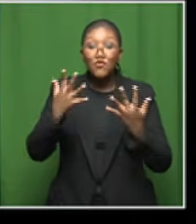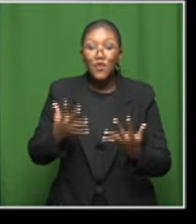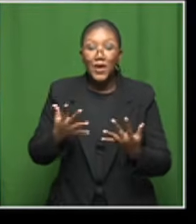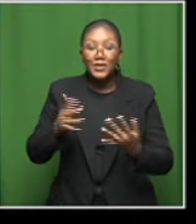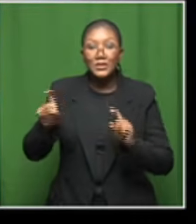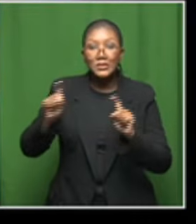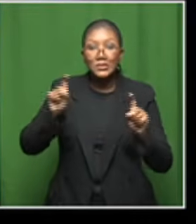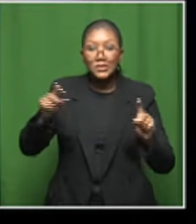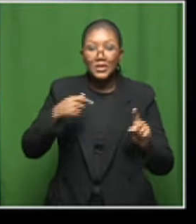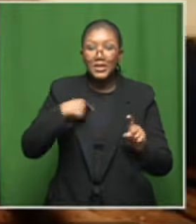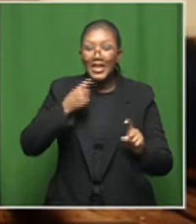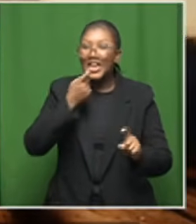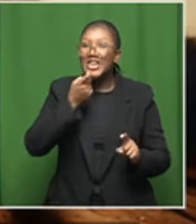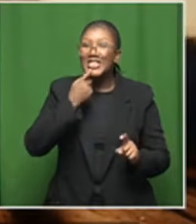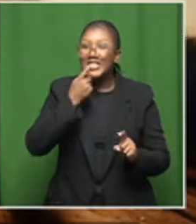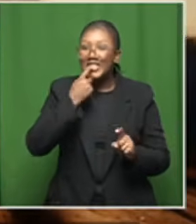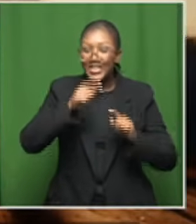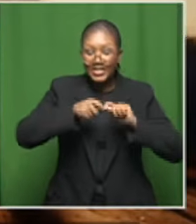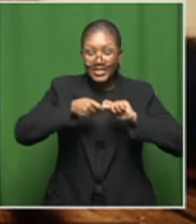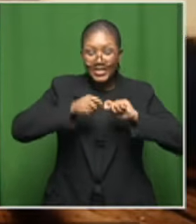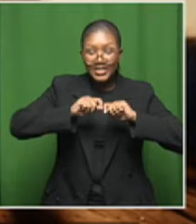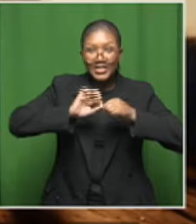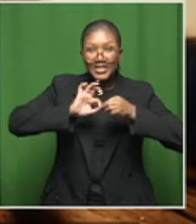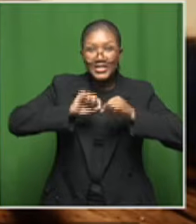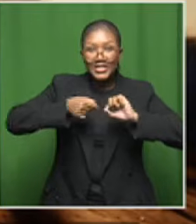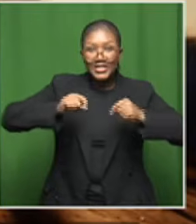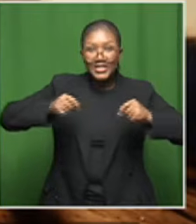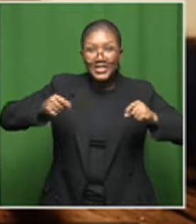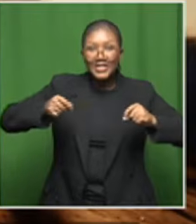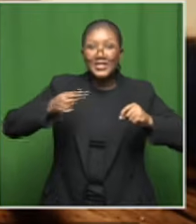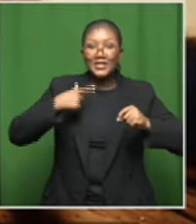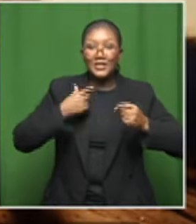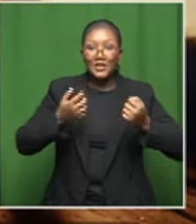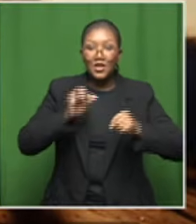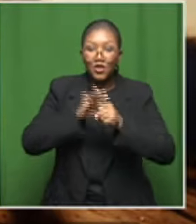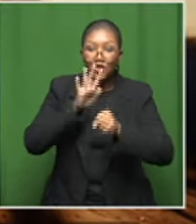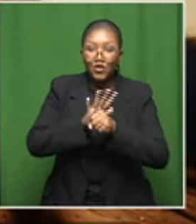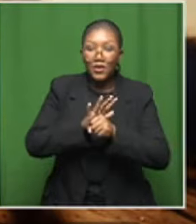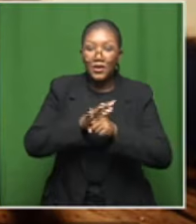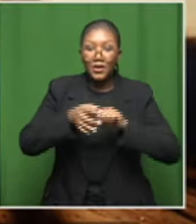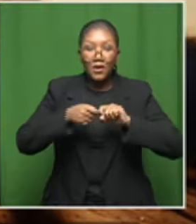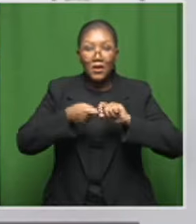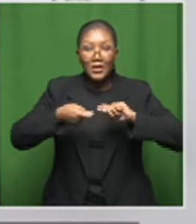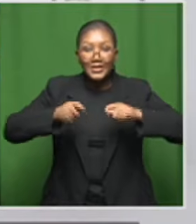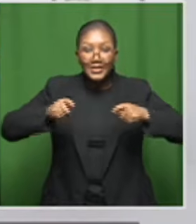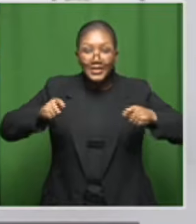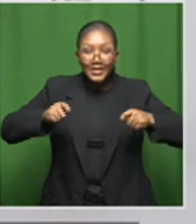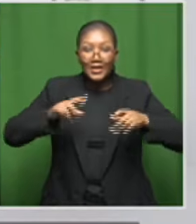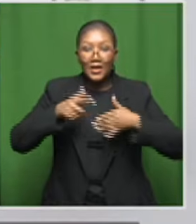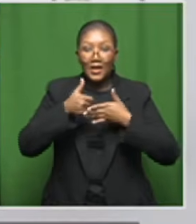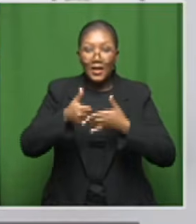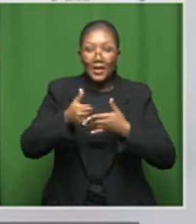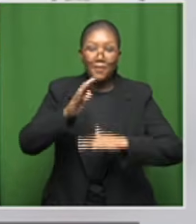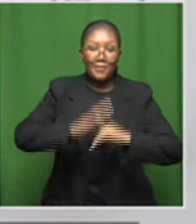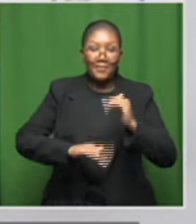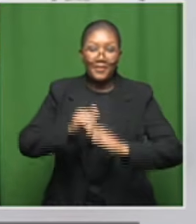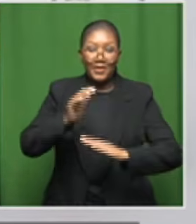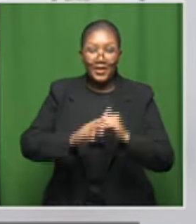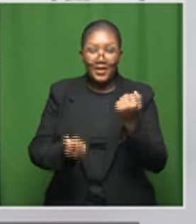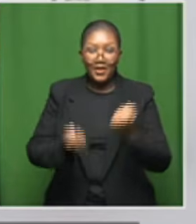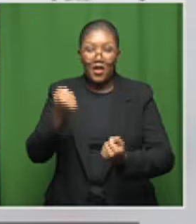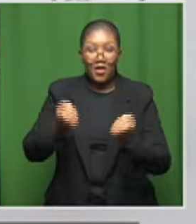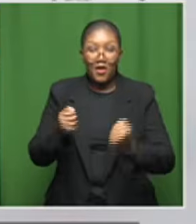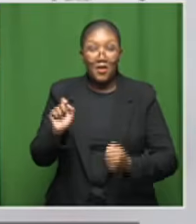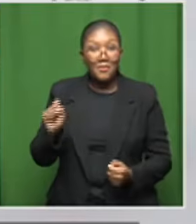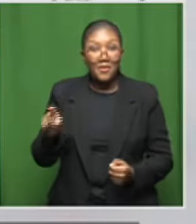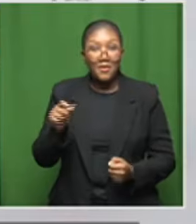scrap wire, bottle caps, soft drink cans, and then they compete in the annual Philipstown WireCar Grand Prix. Perhaps to tell us a little bit more, we're going to be joined by